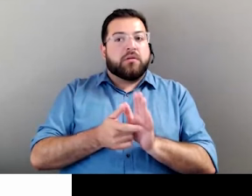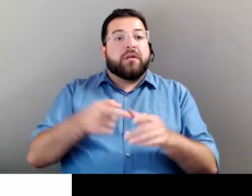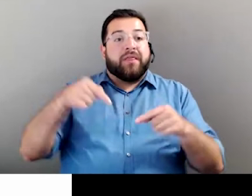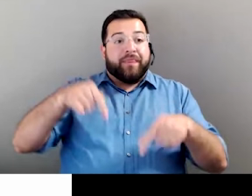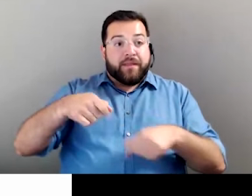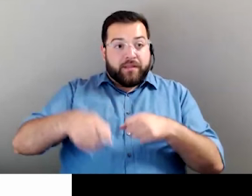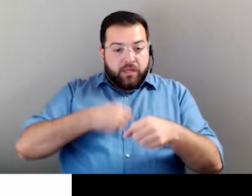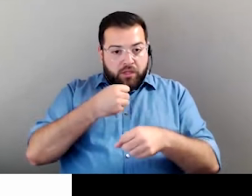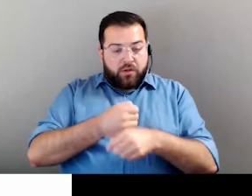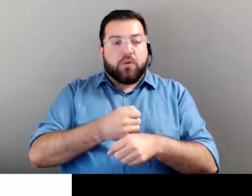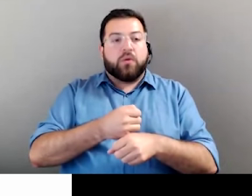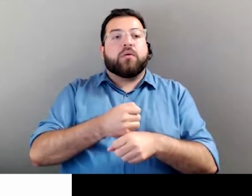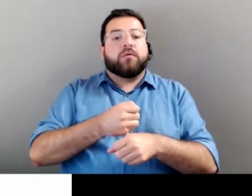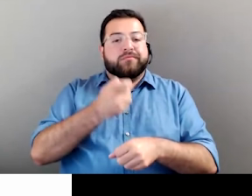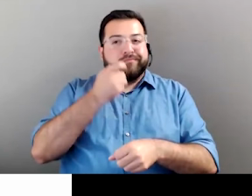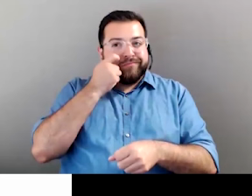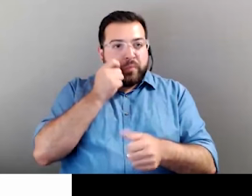year, but